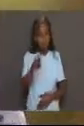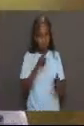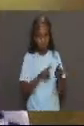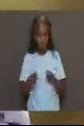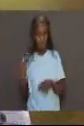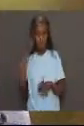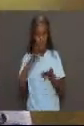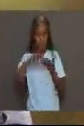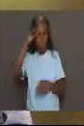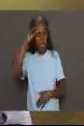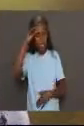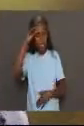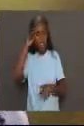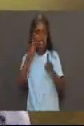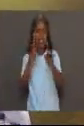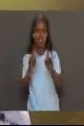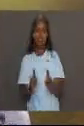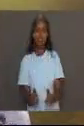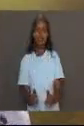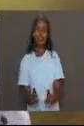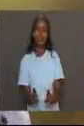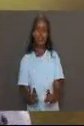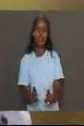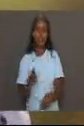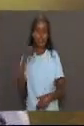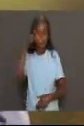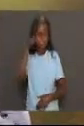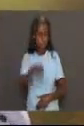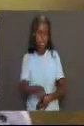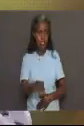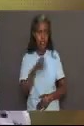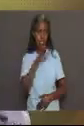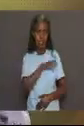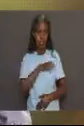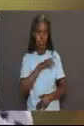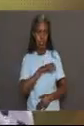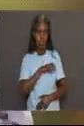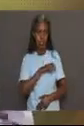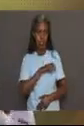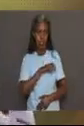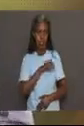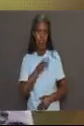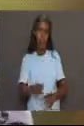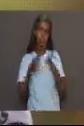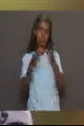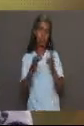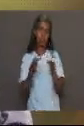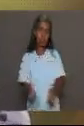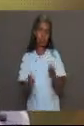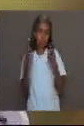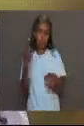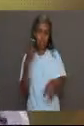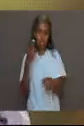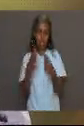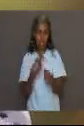You also learned that an experiment must be conducted many times